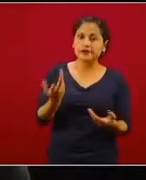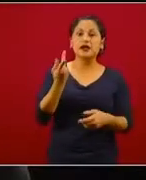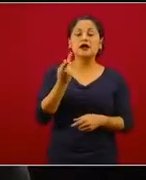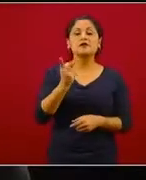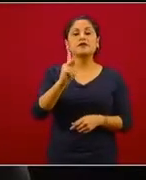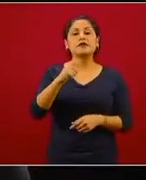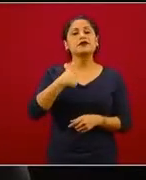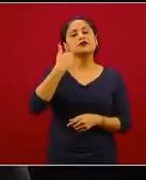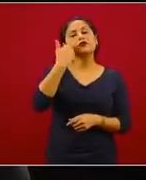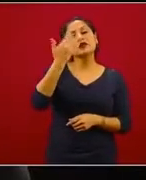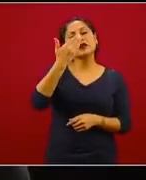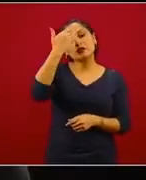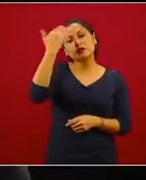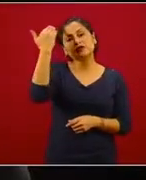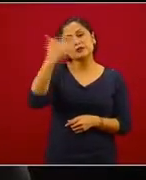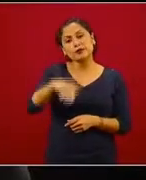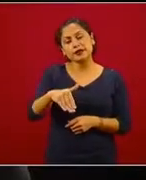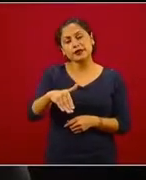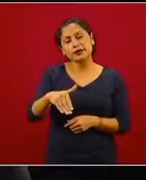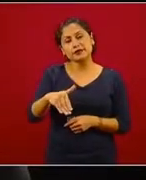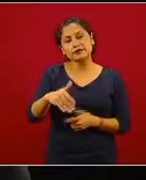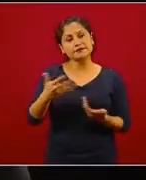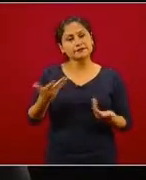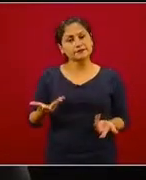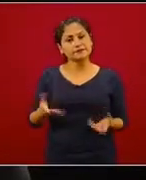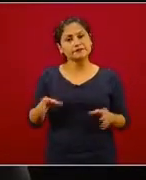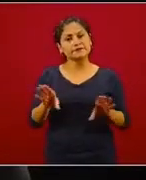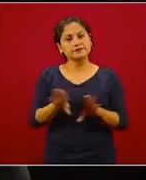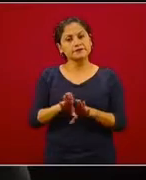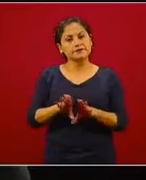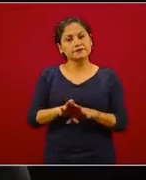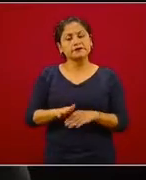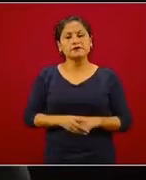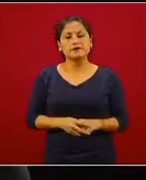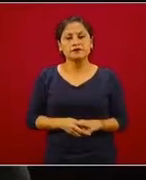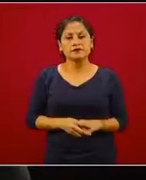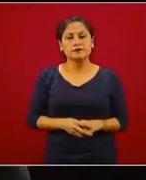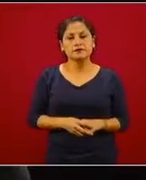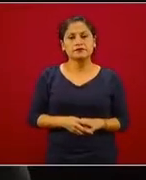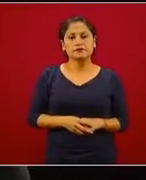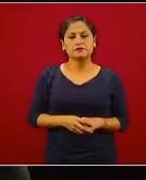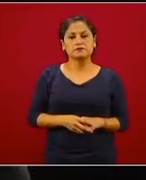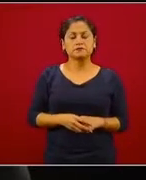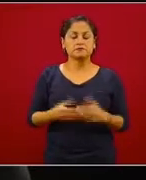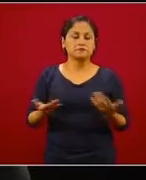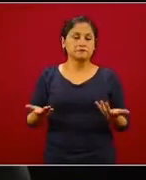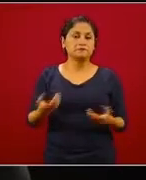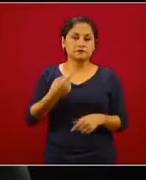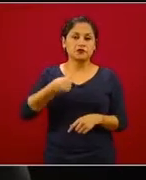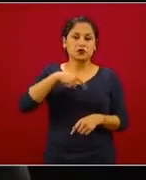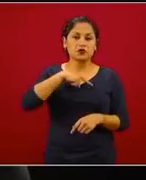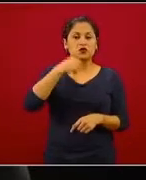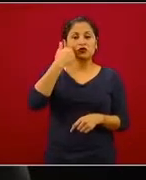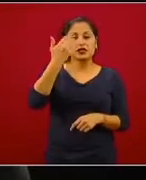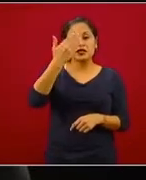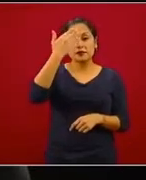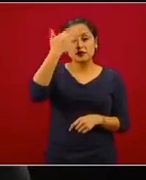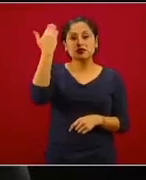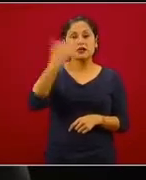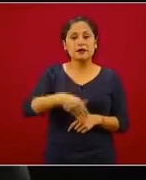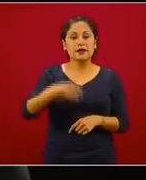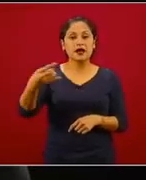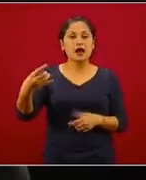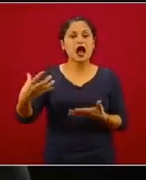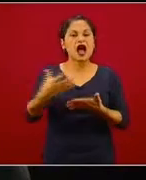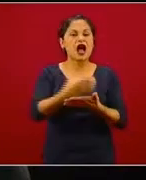all Mexico is COVID territory. So I'd like to know, and what, like